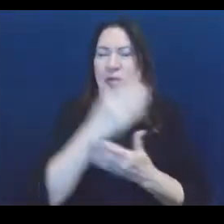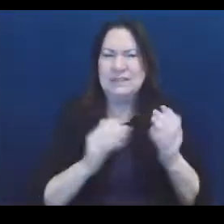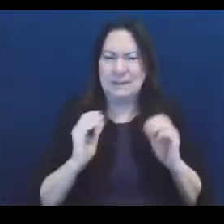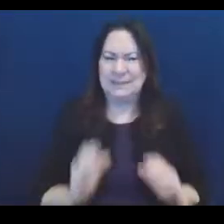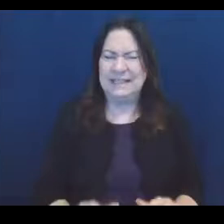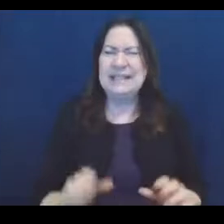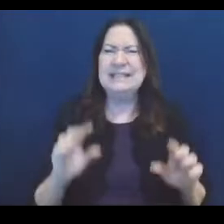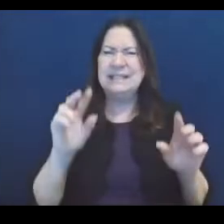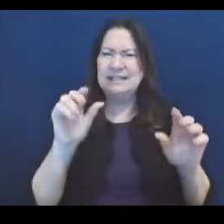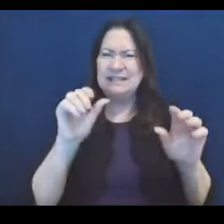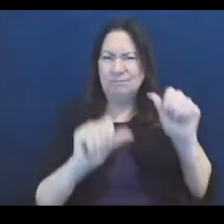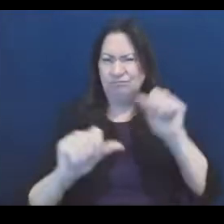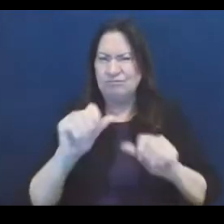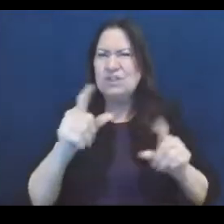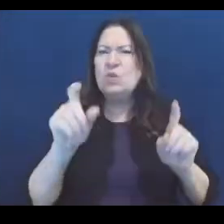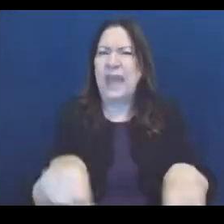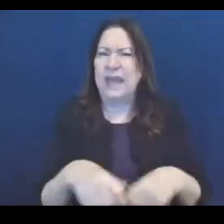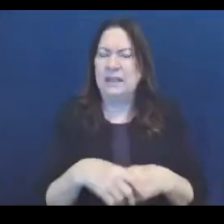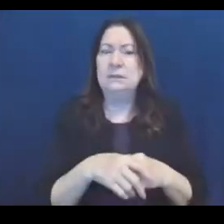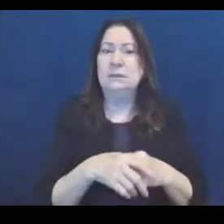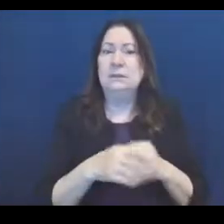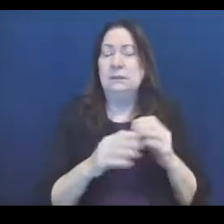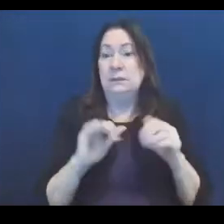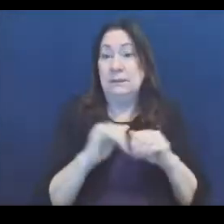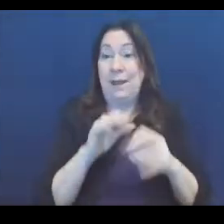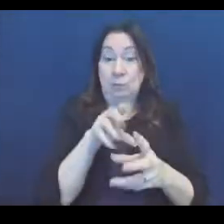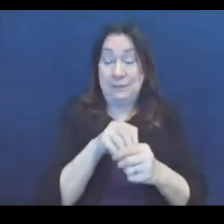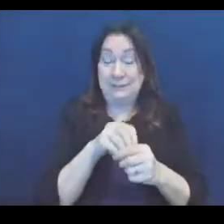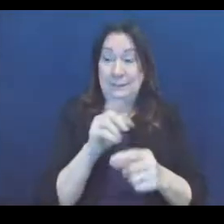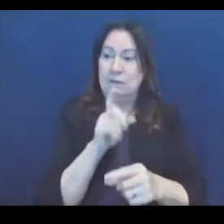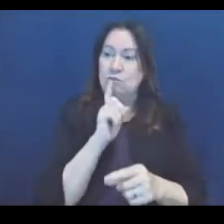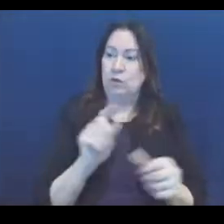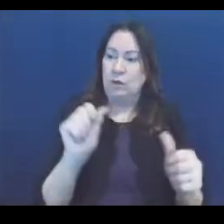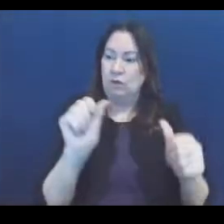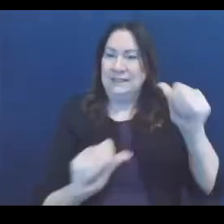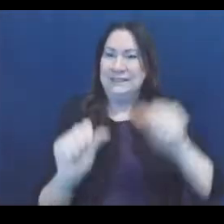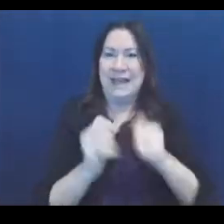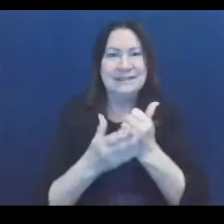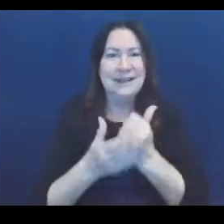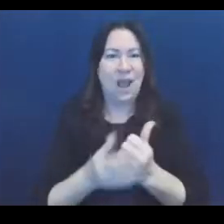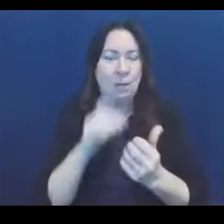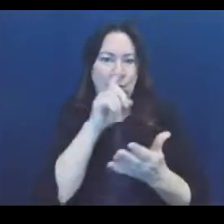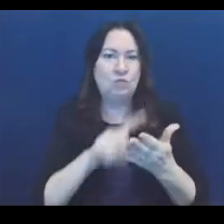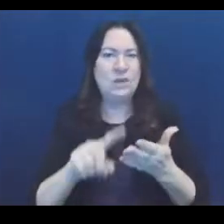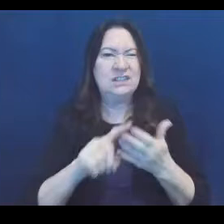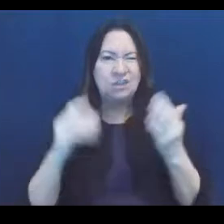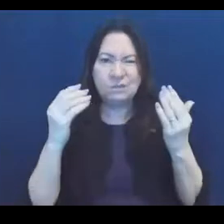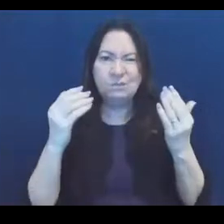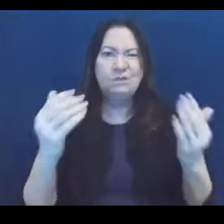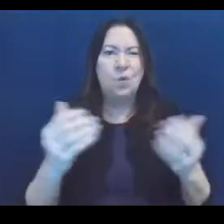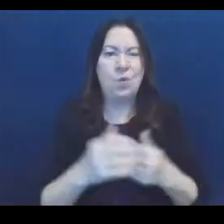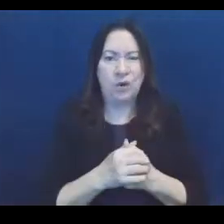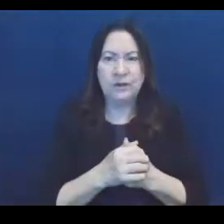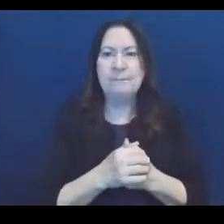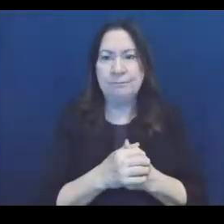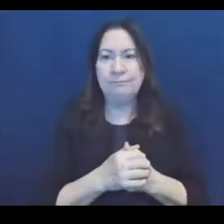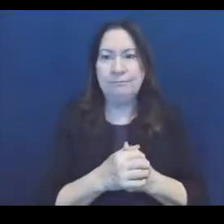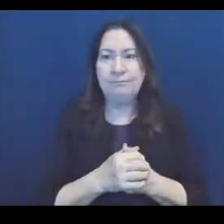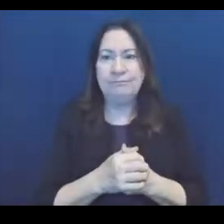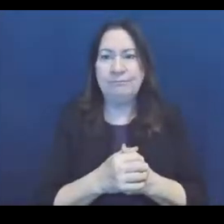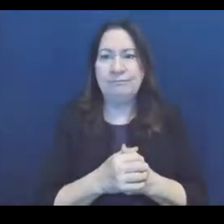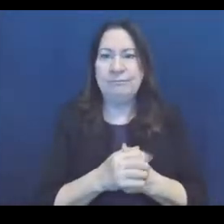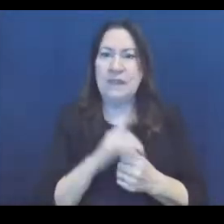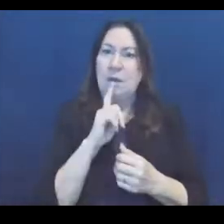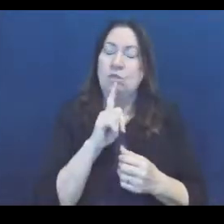to that, can really be a way to help participate in real science and help research move forward. So I can't say enough about all the